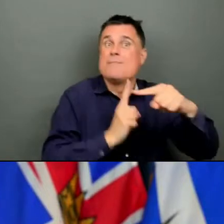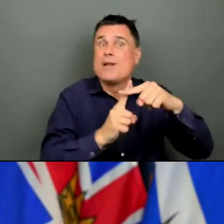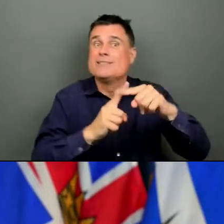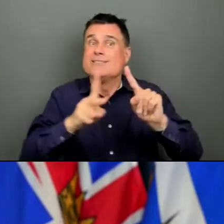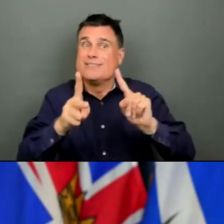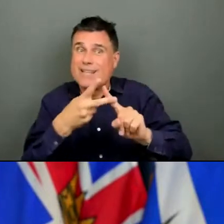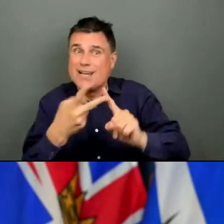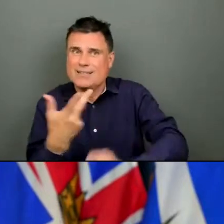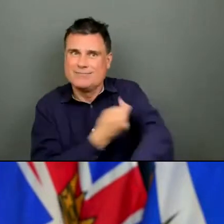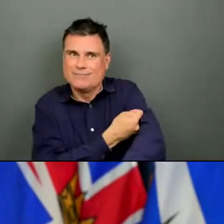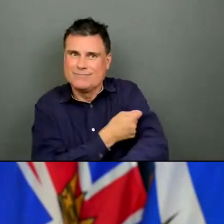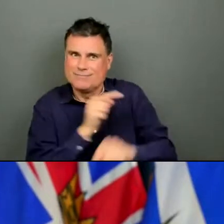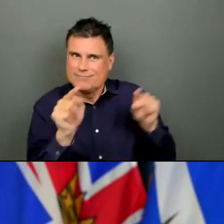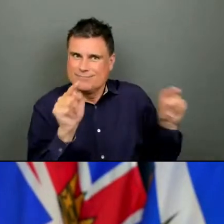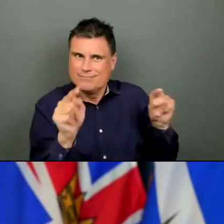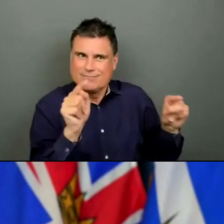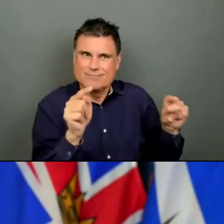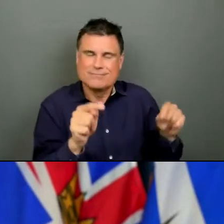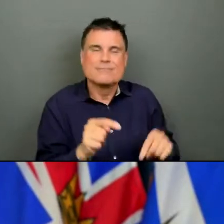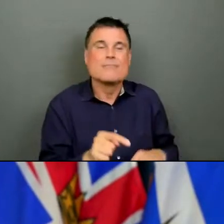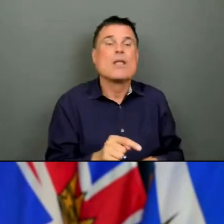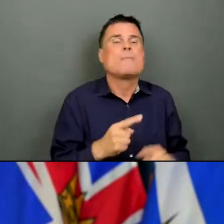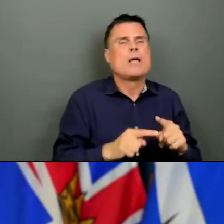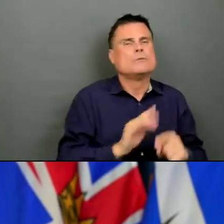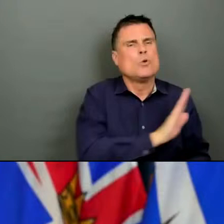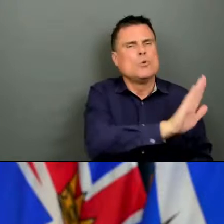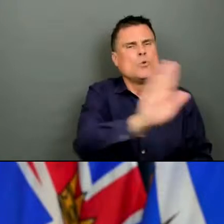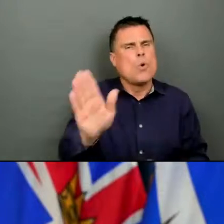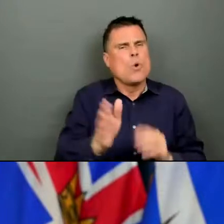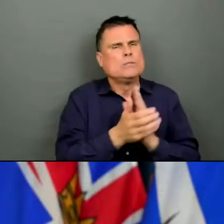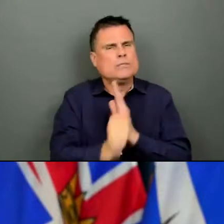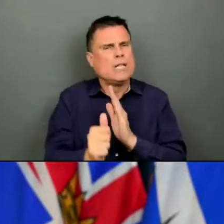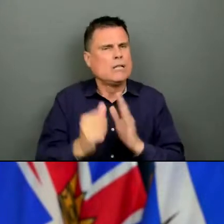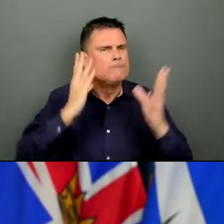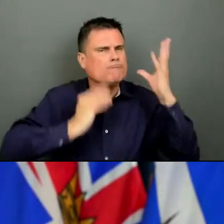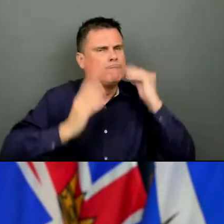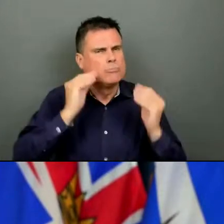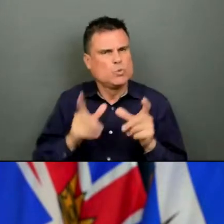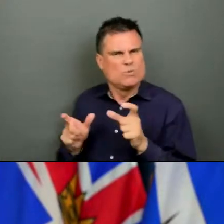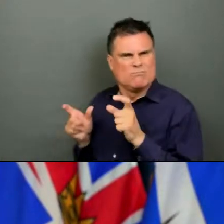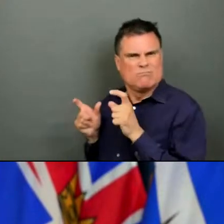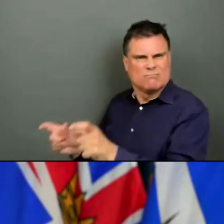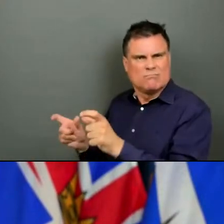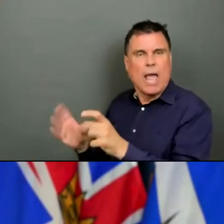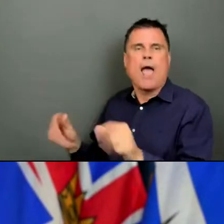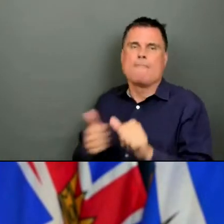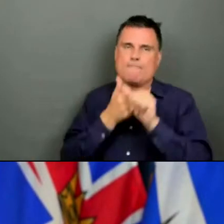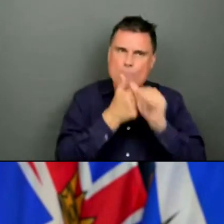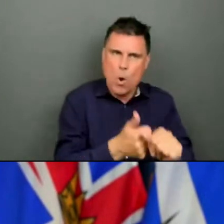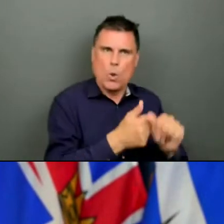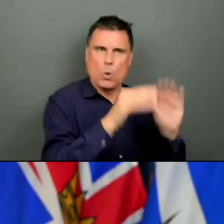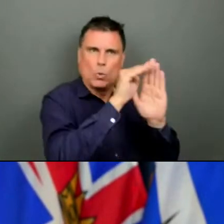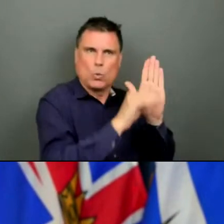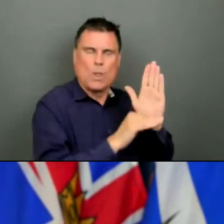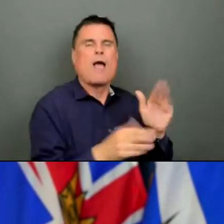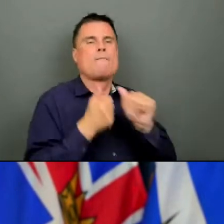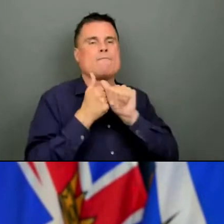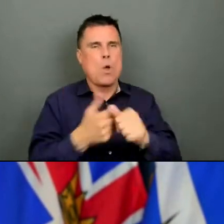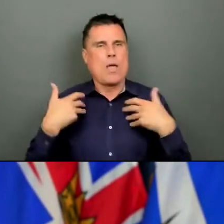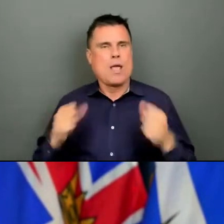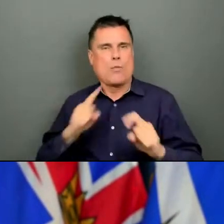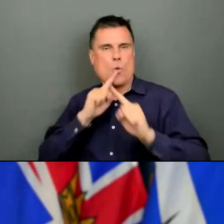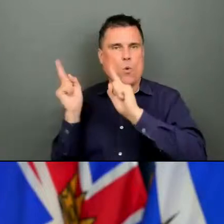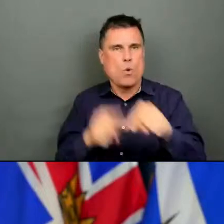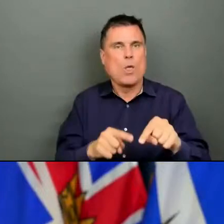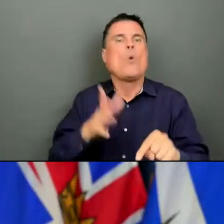every day, to keep following the guidance that keeps people healthy, and to keep adhering to the public health orders that stop the spread, to